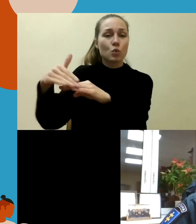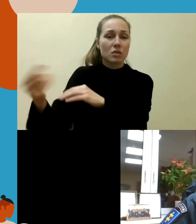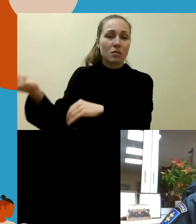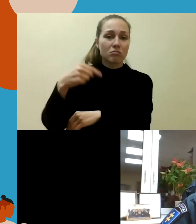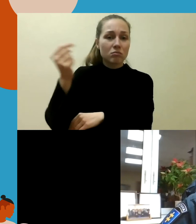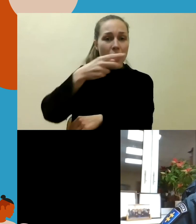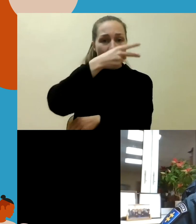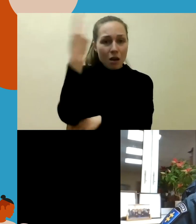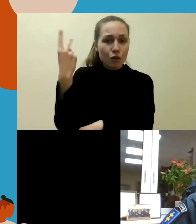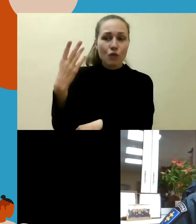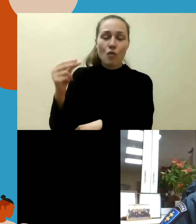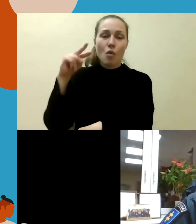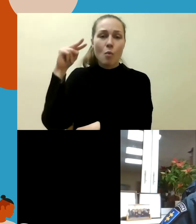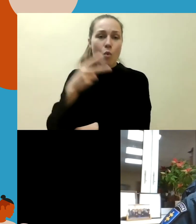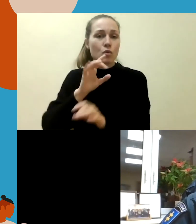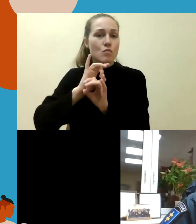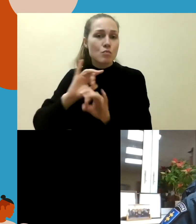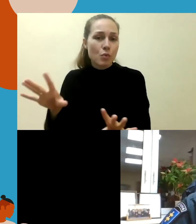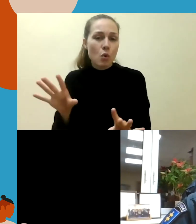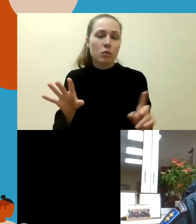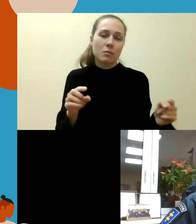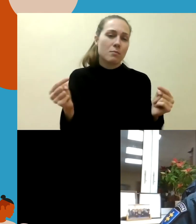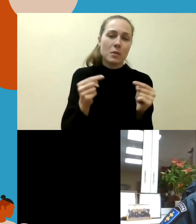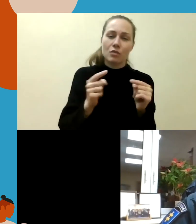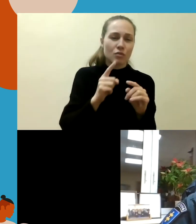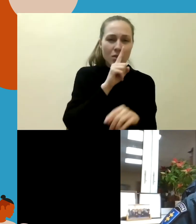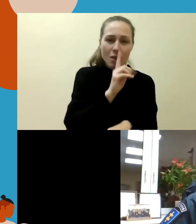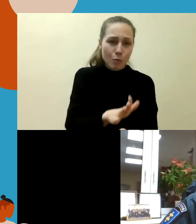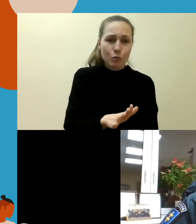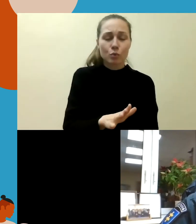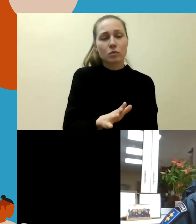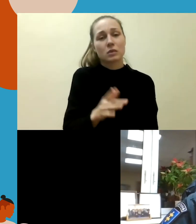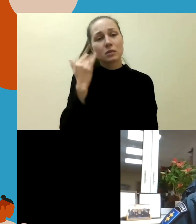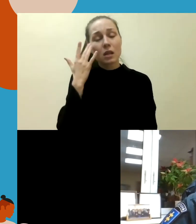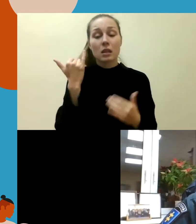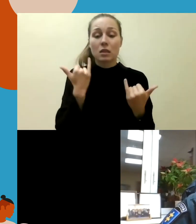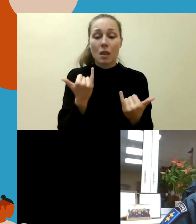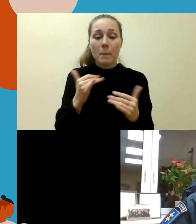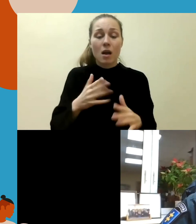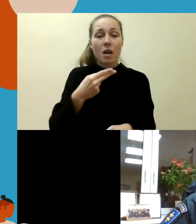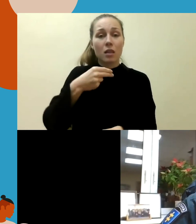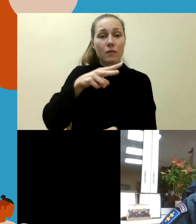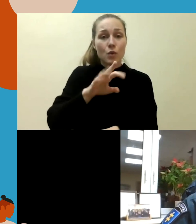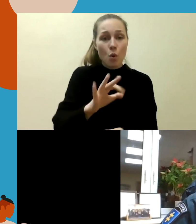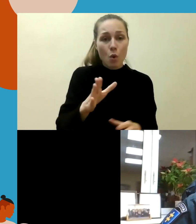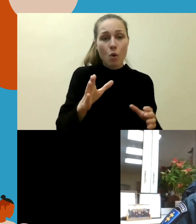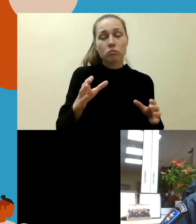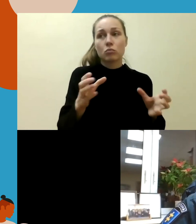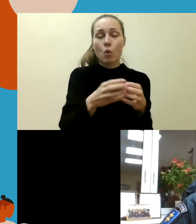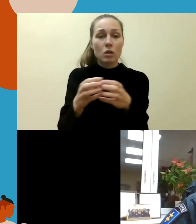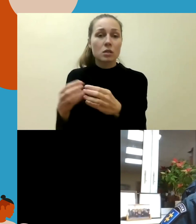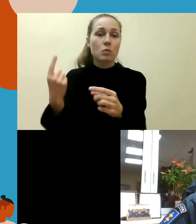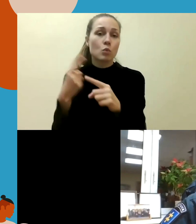I think that there will no longer be any intolerance towards people